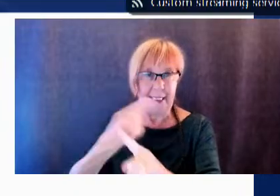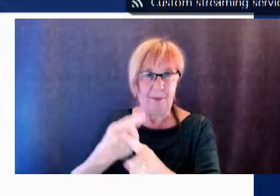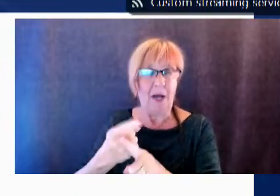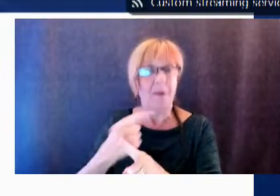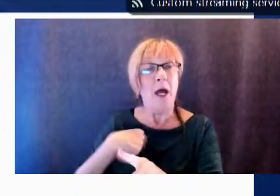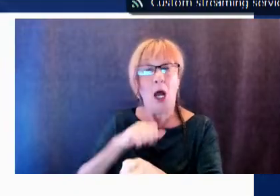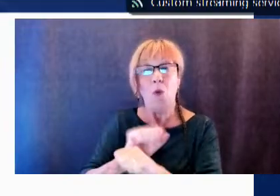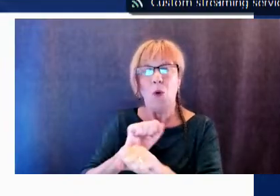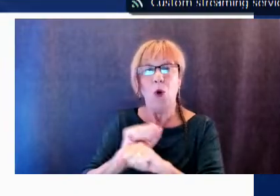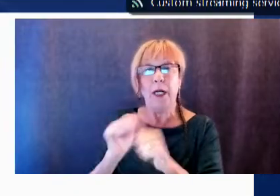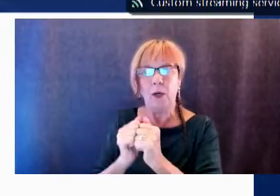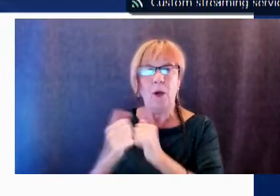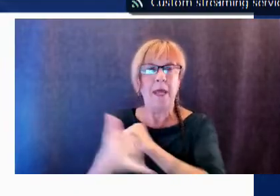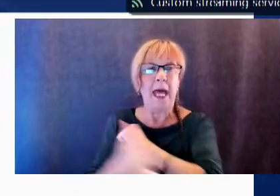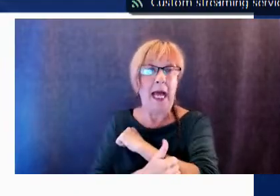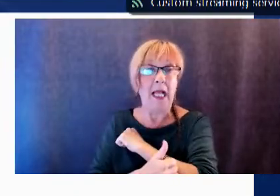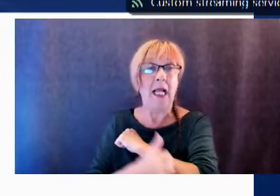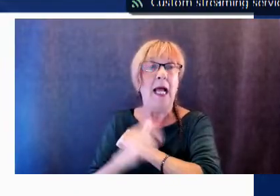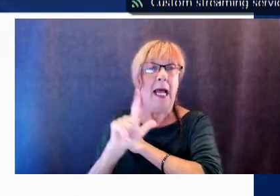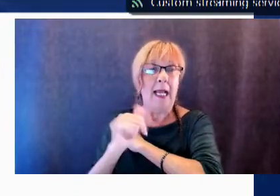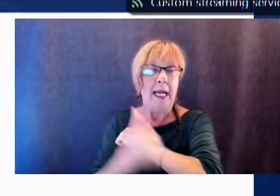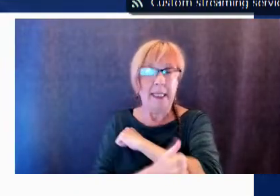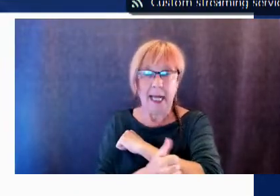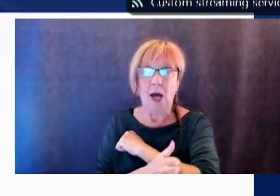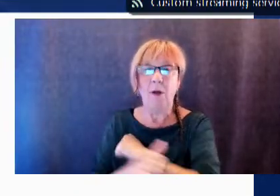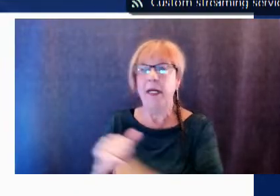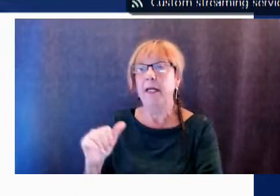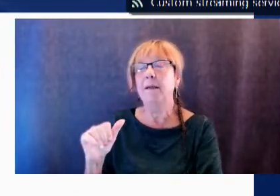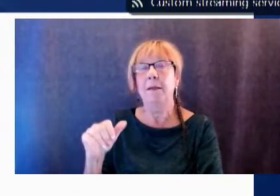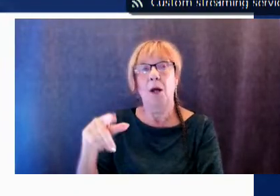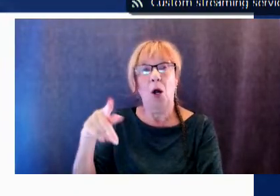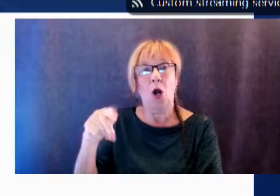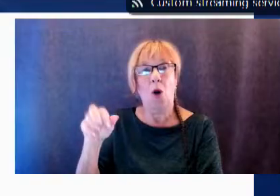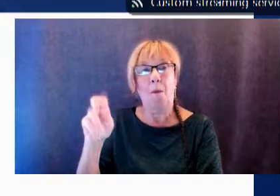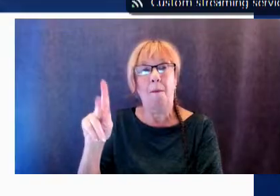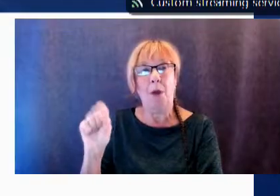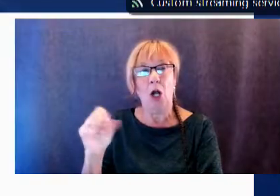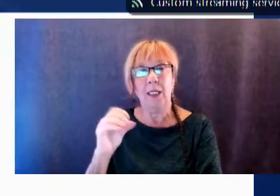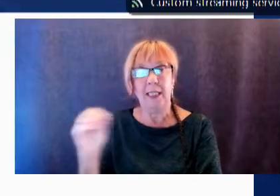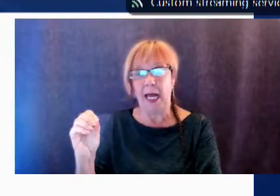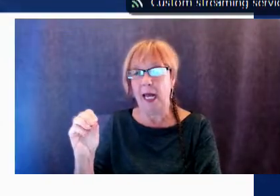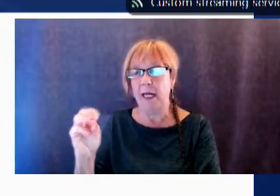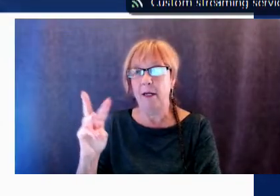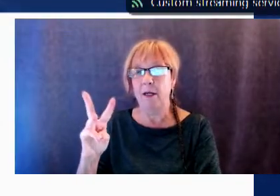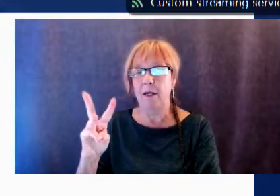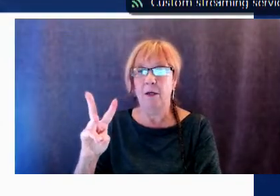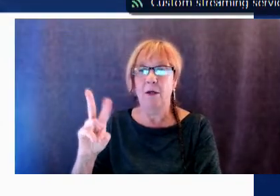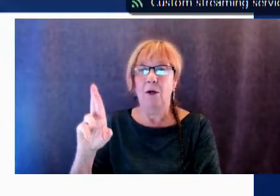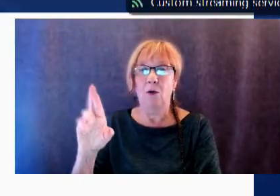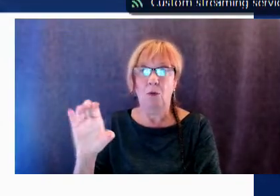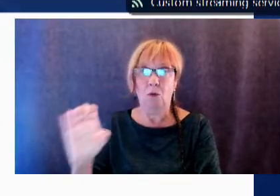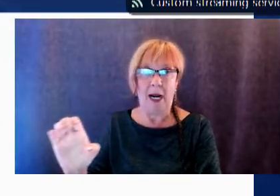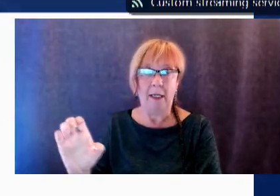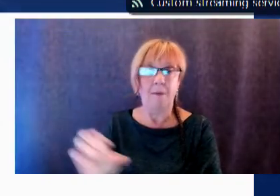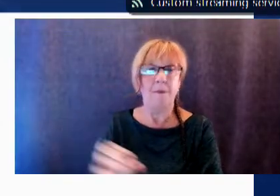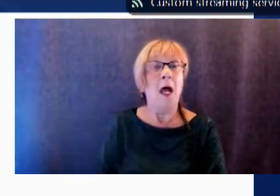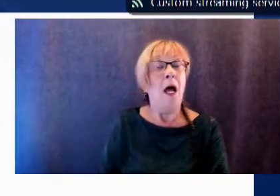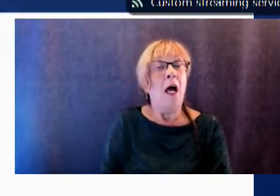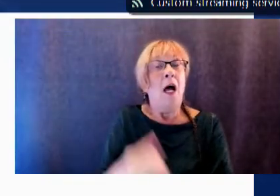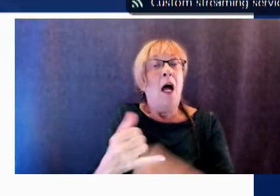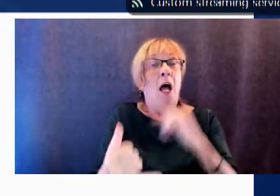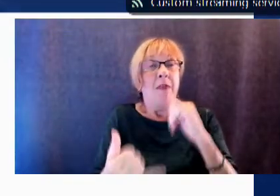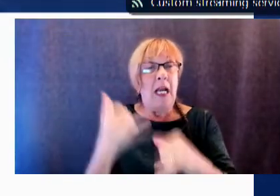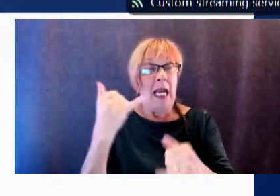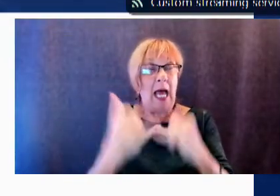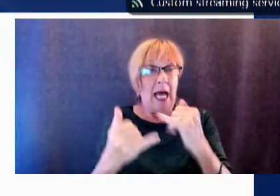then lastly, I'll talk about the Elliott School. Again, this will probably be the last debris removal